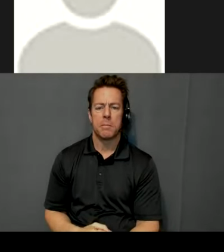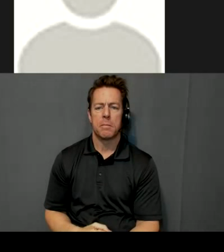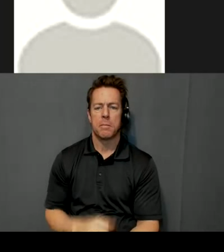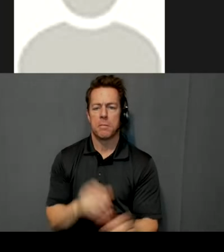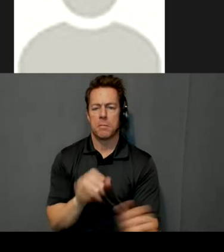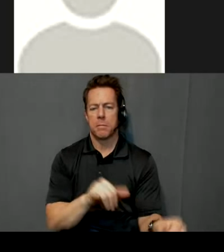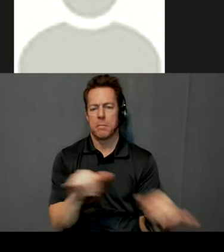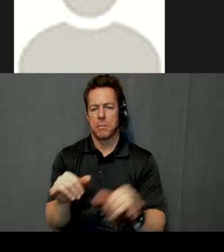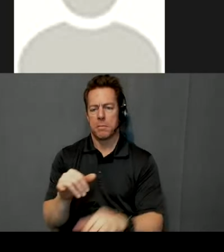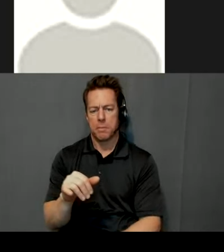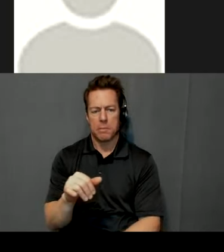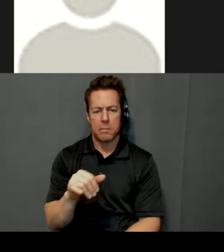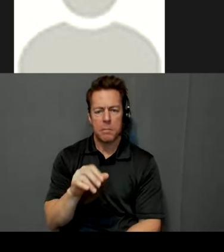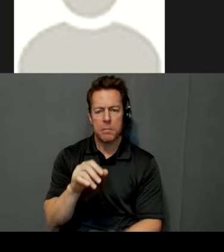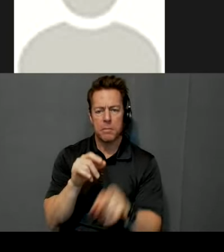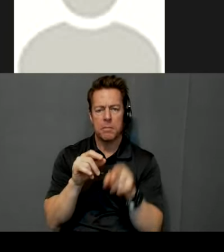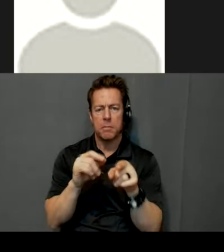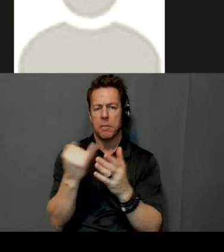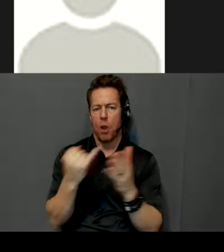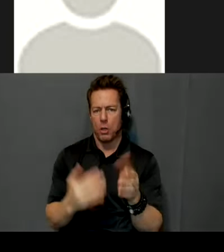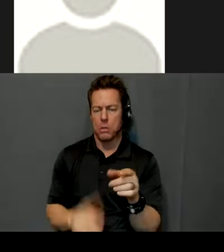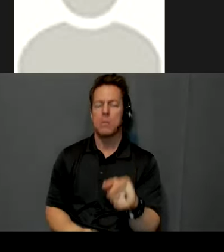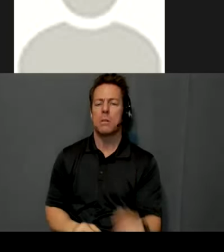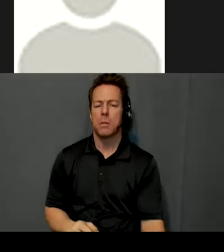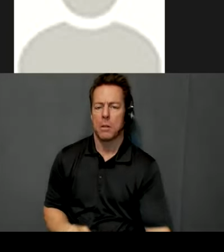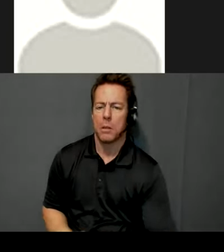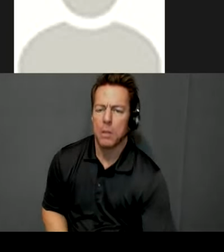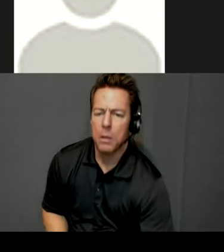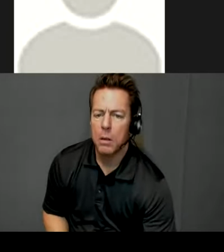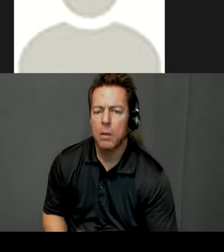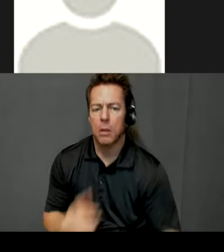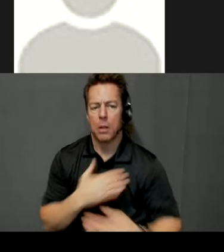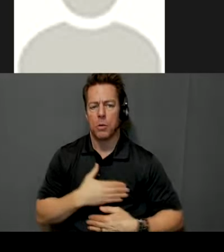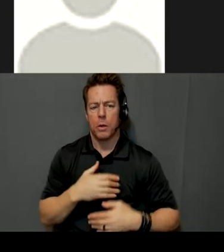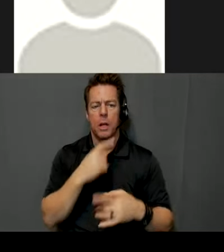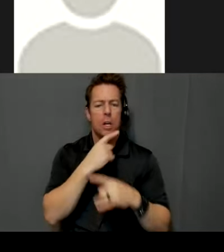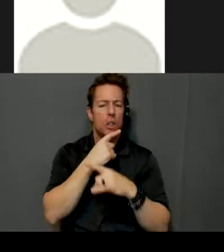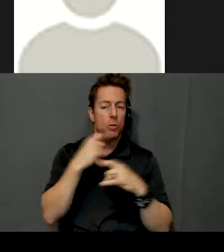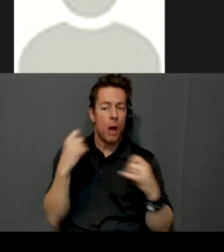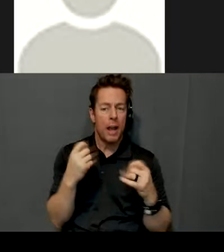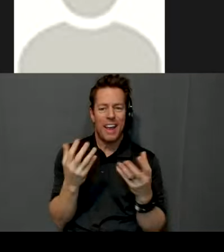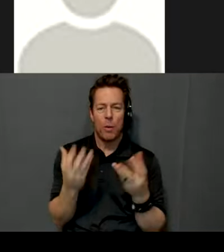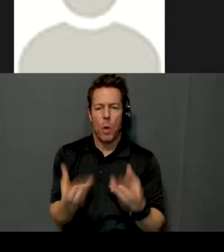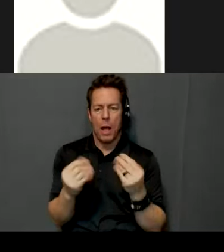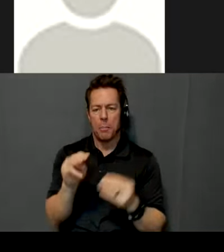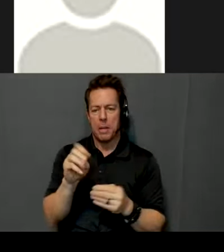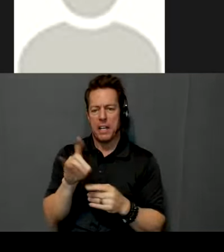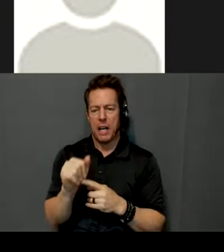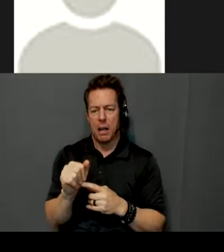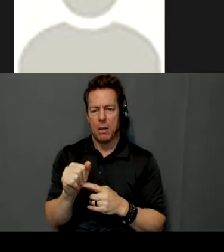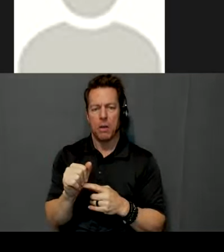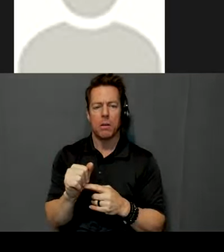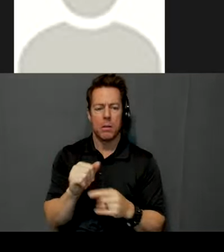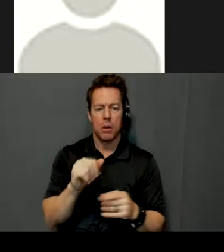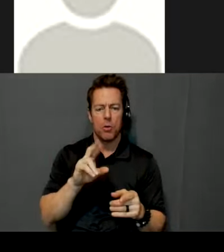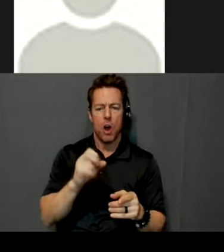Similarly with Dine and Rauschenberg, I've always enjoyed their combination of dry and wet media, or in this case of Rauschenberg,